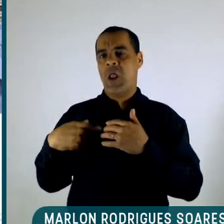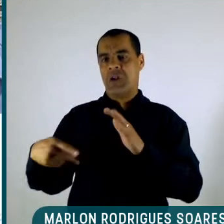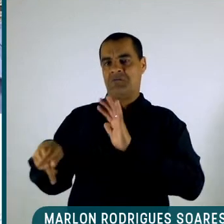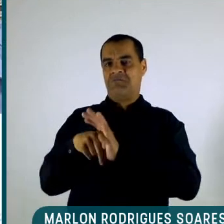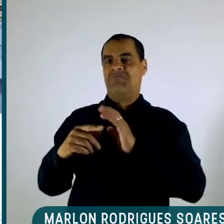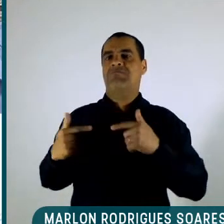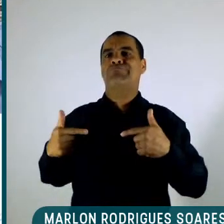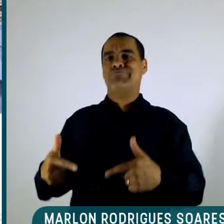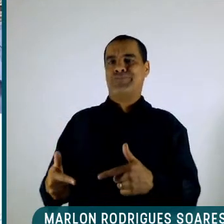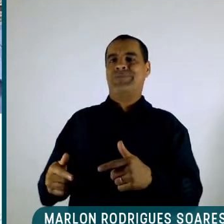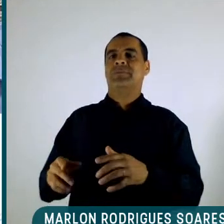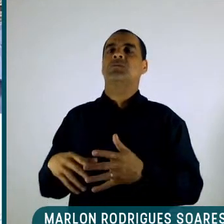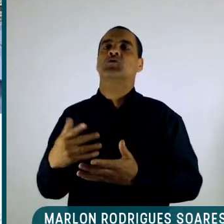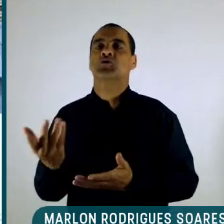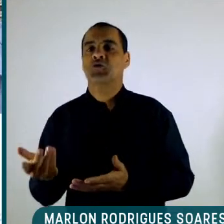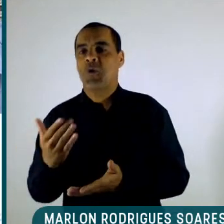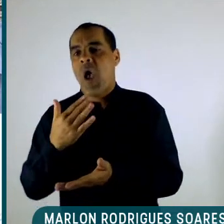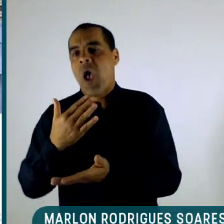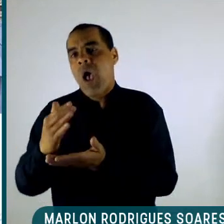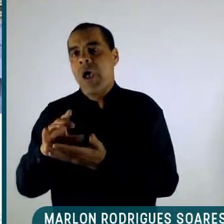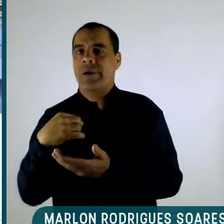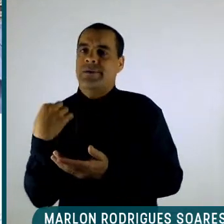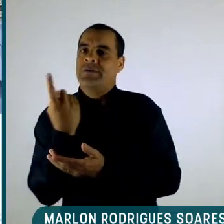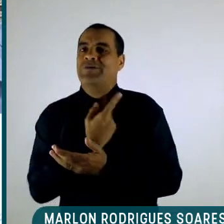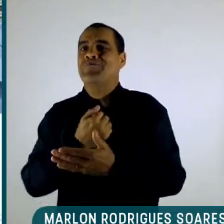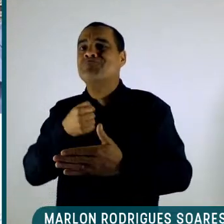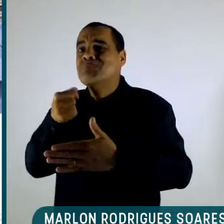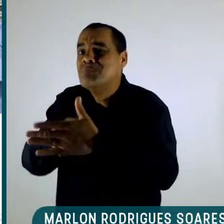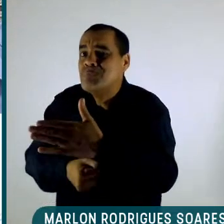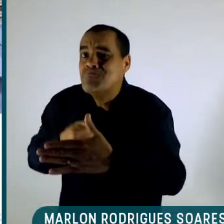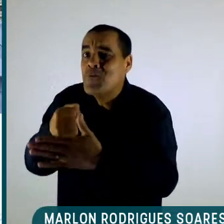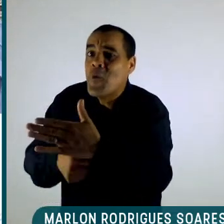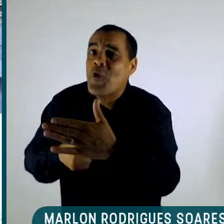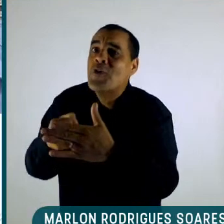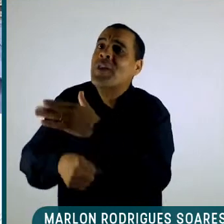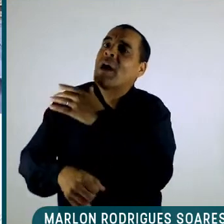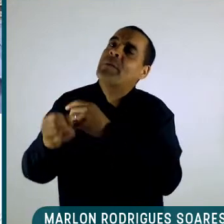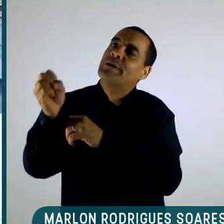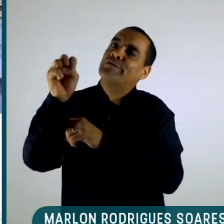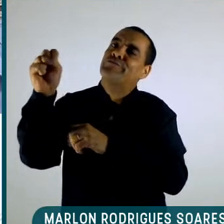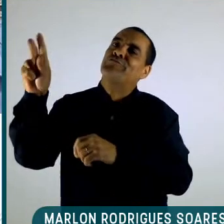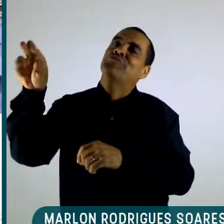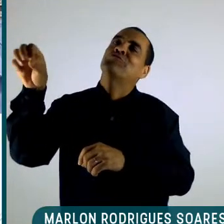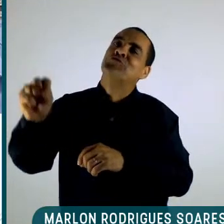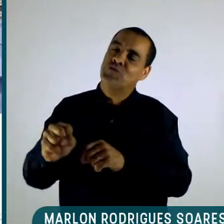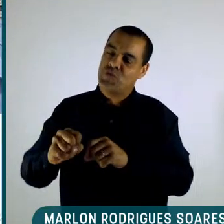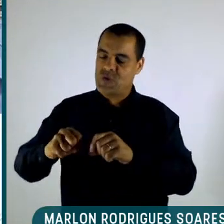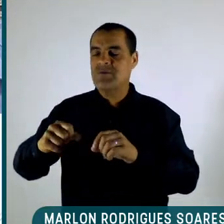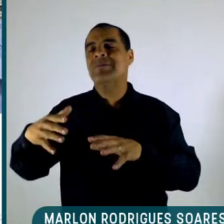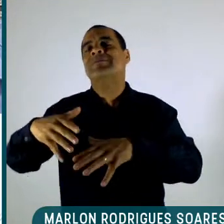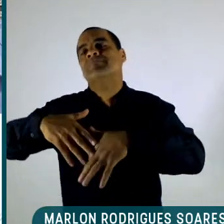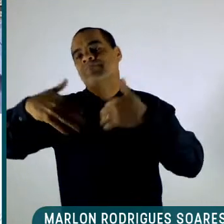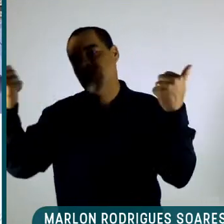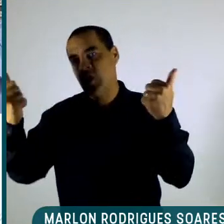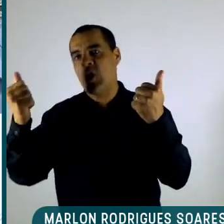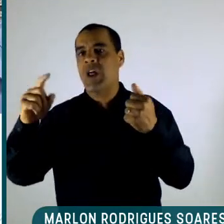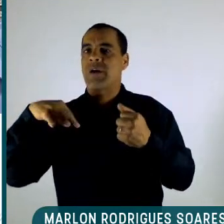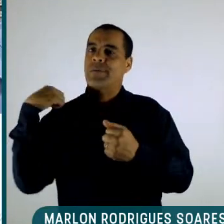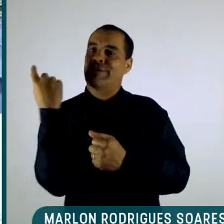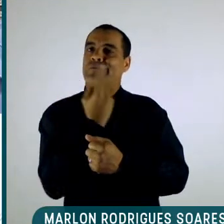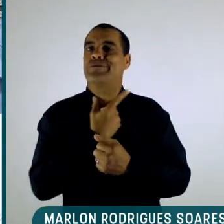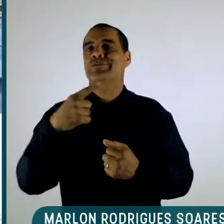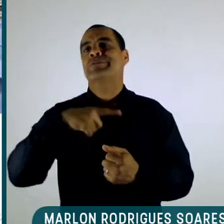we are suffering in the sense. Sometimes it lacks water. We have situations where we have lacked water